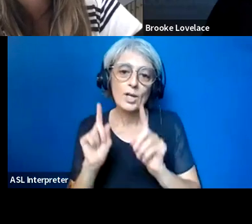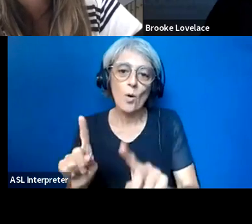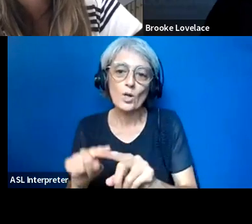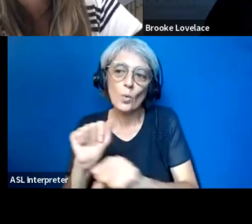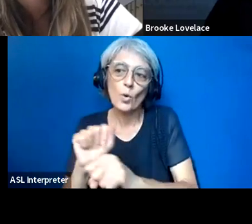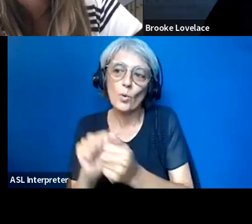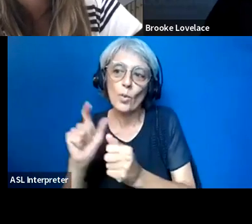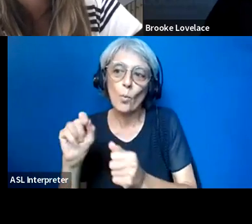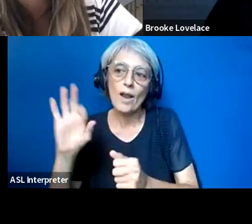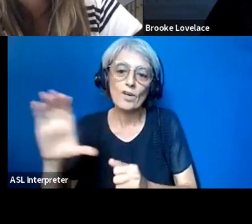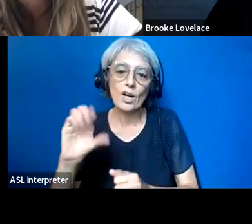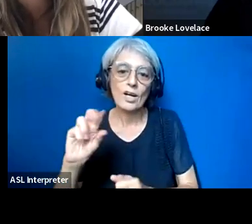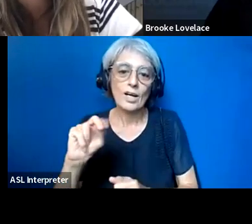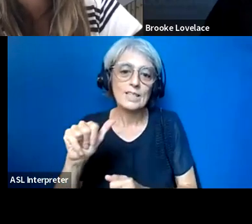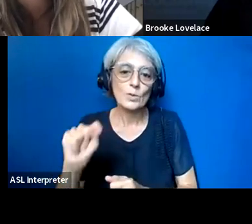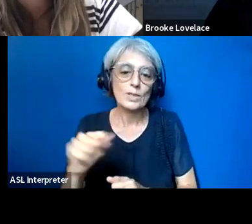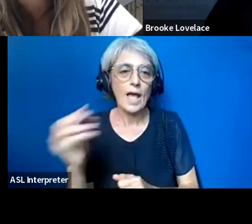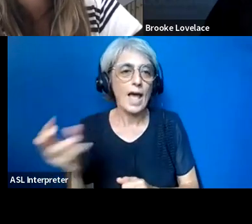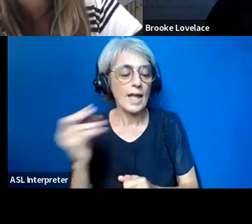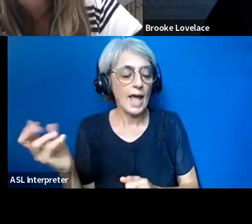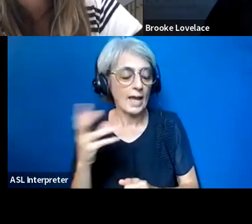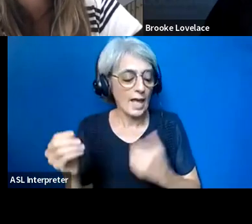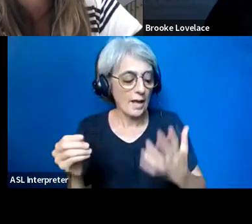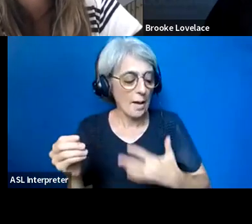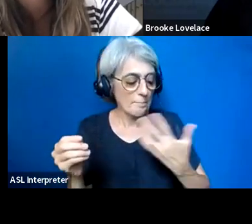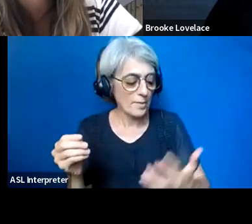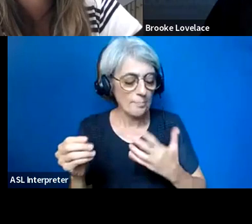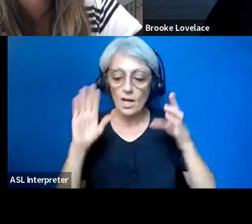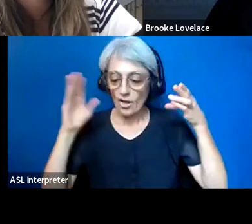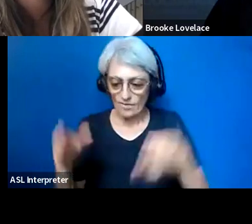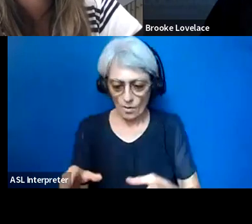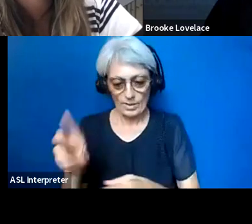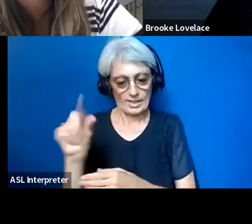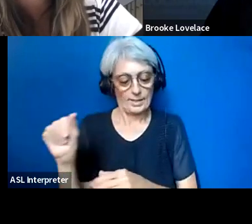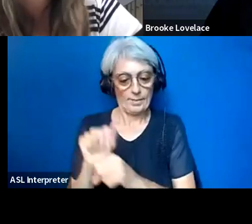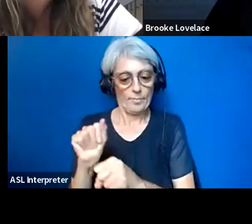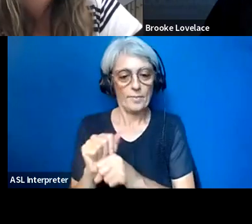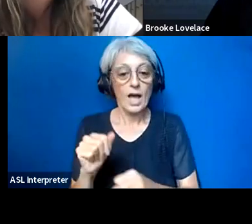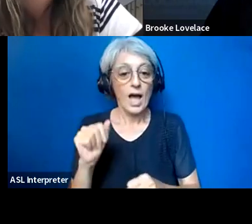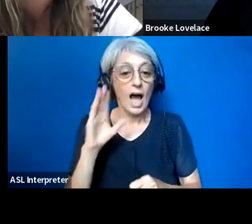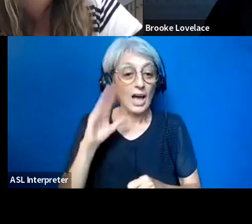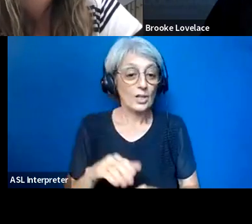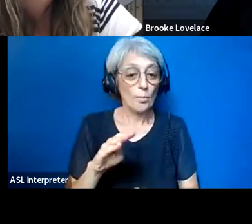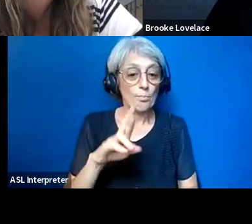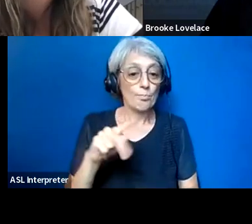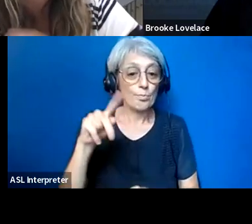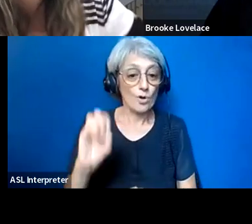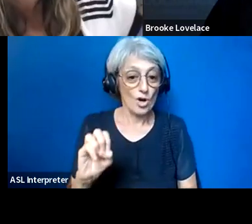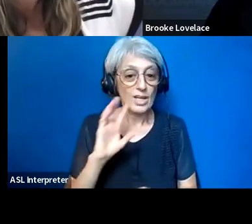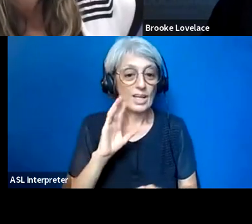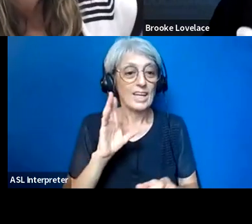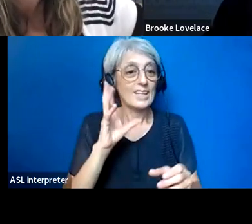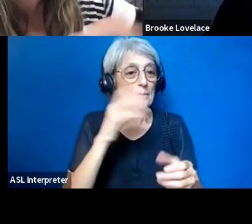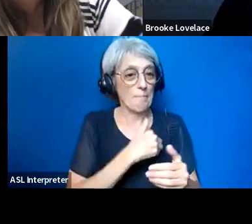constituents and focusing on disability employment. I know Brooks sits on many of the committees that are